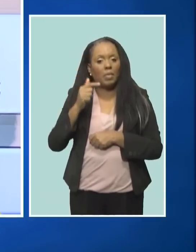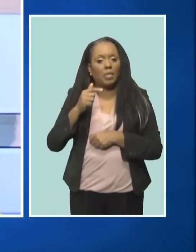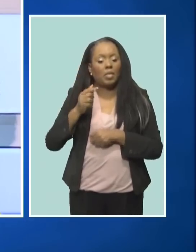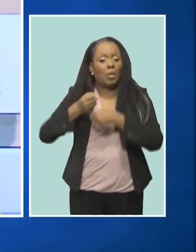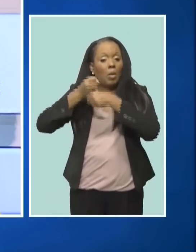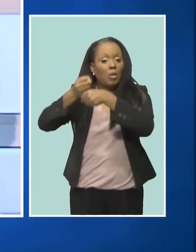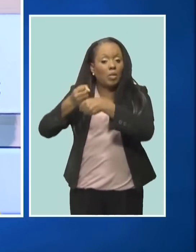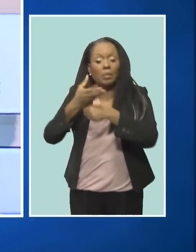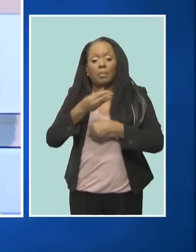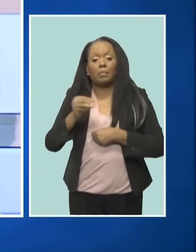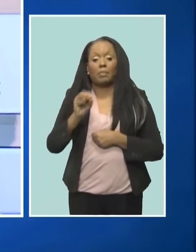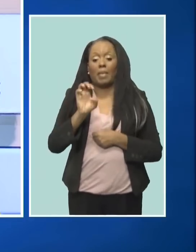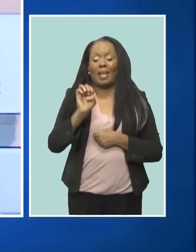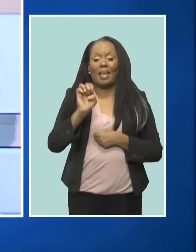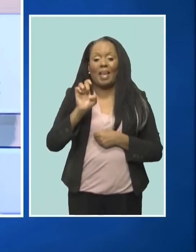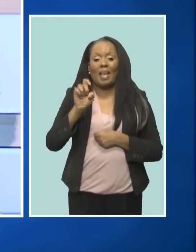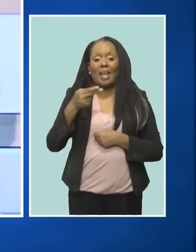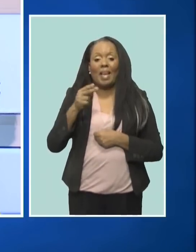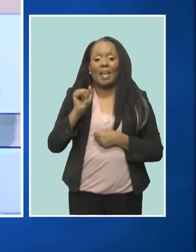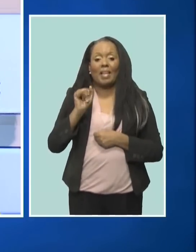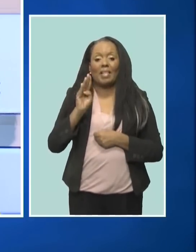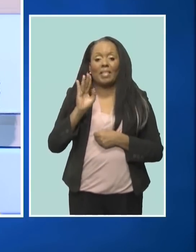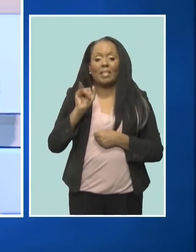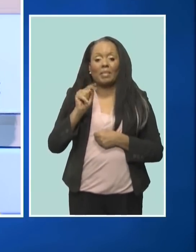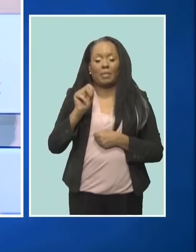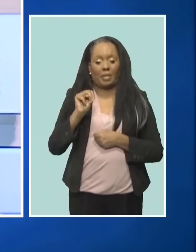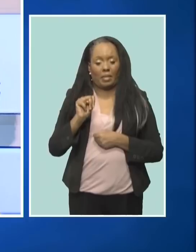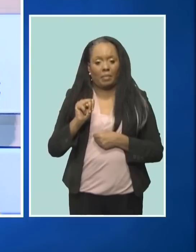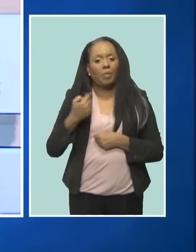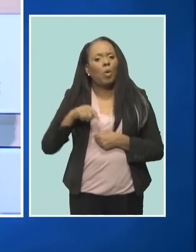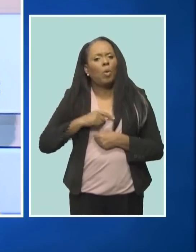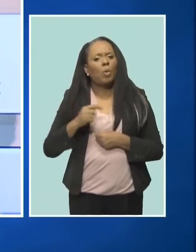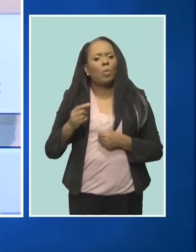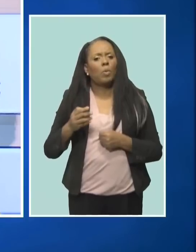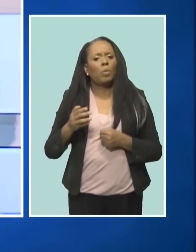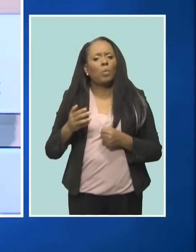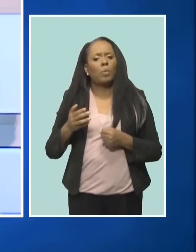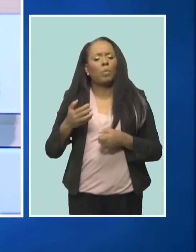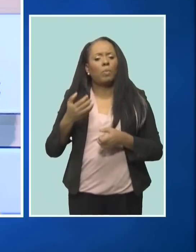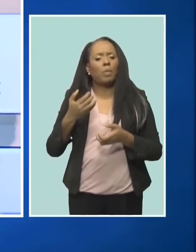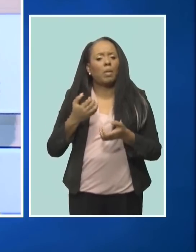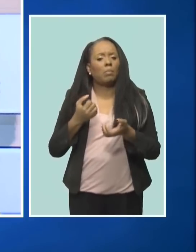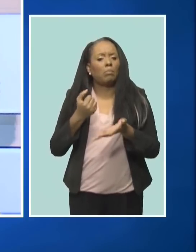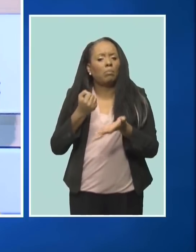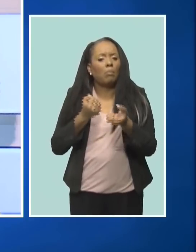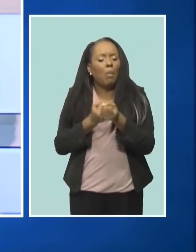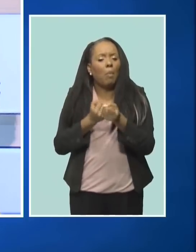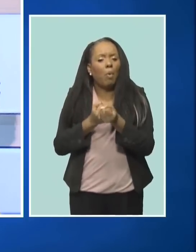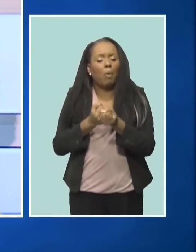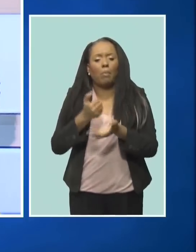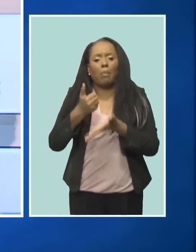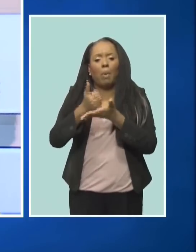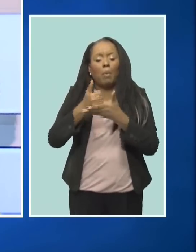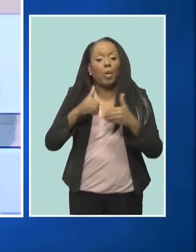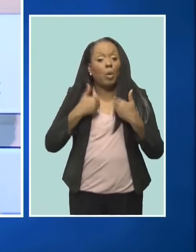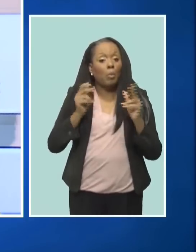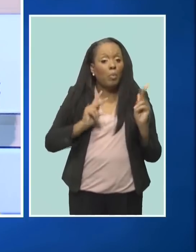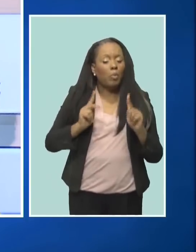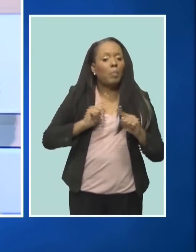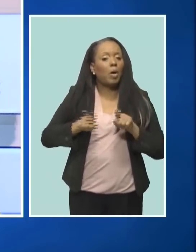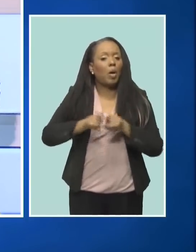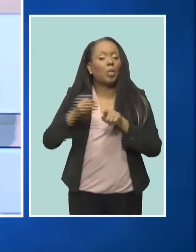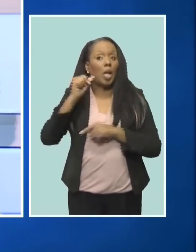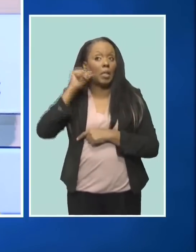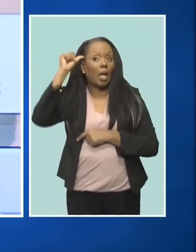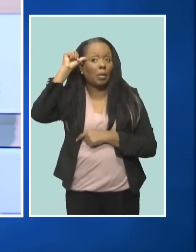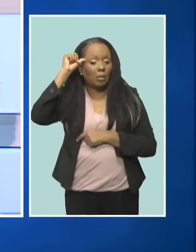and scholarships. So we not only assist young people, we assist mature students who are studying, who would wish